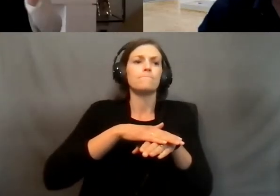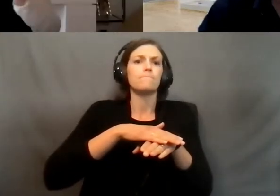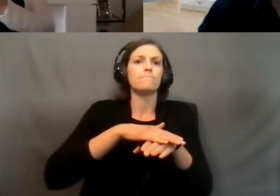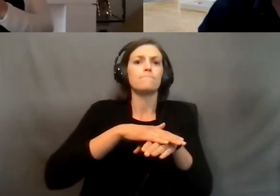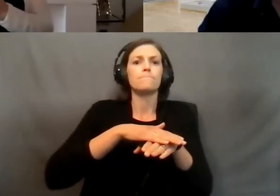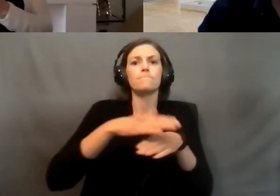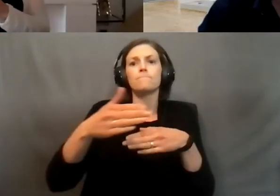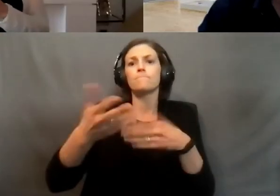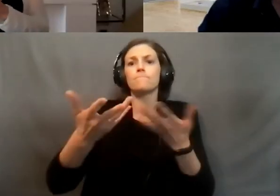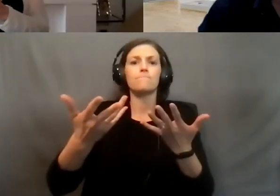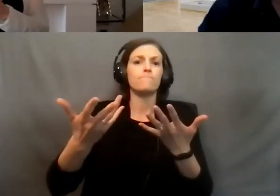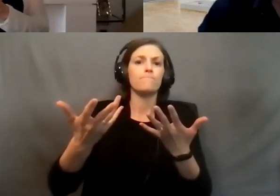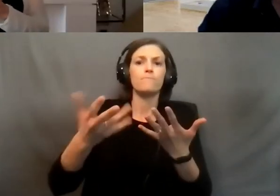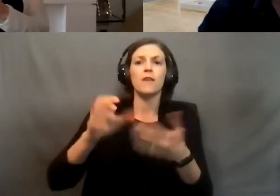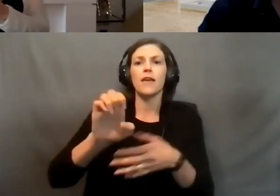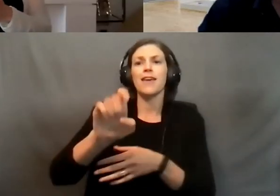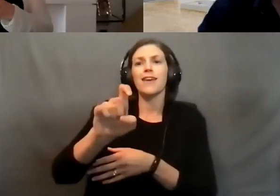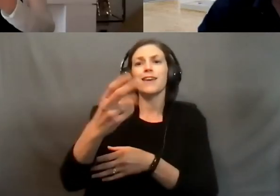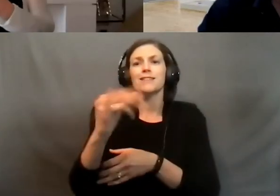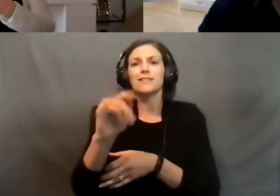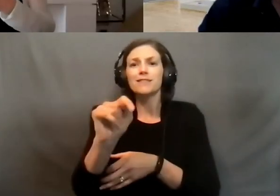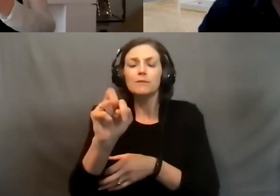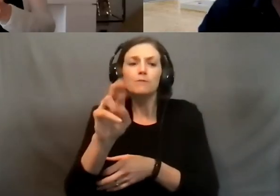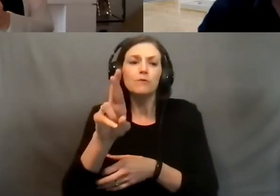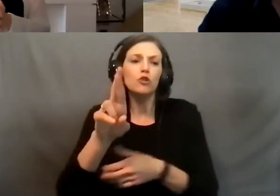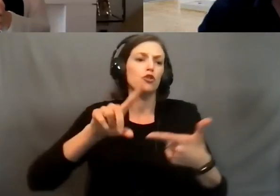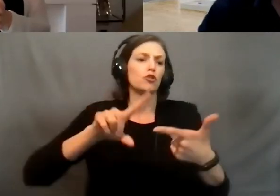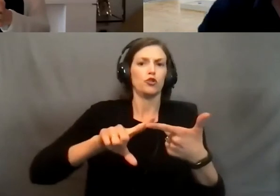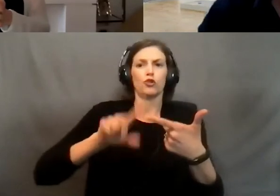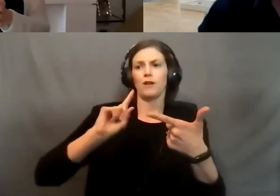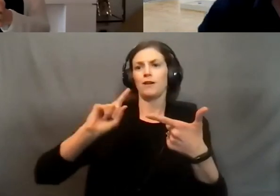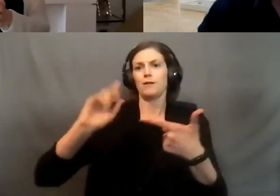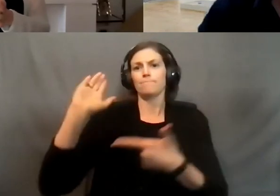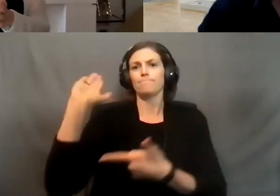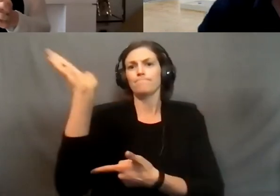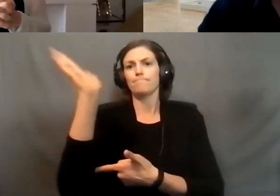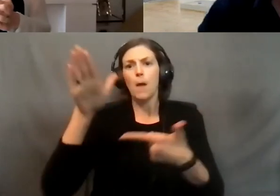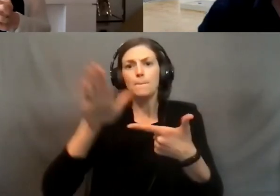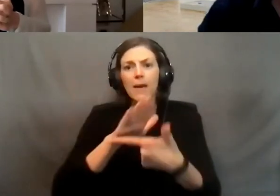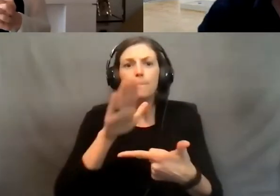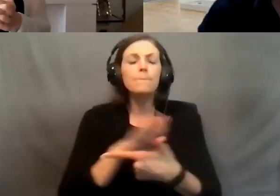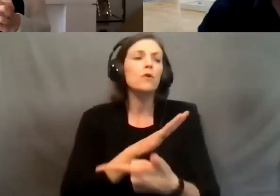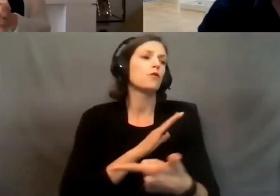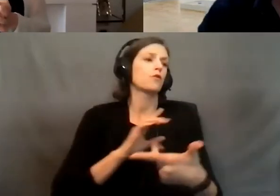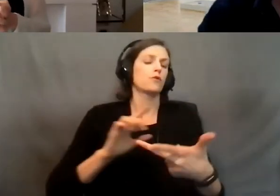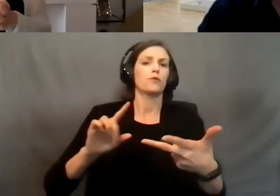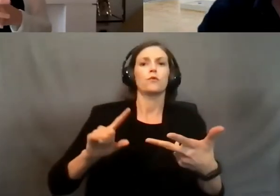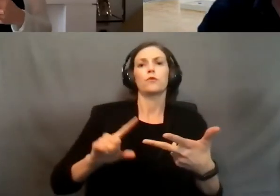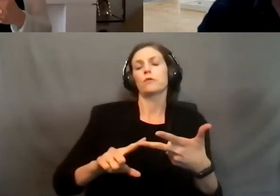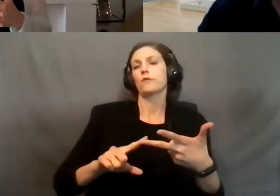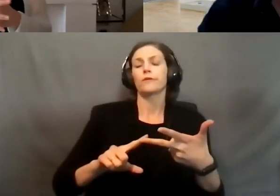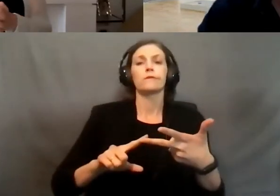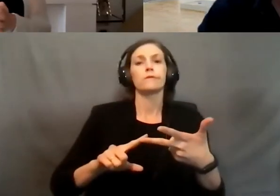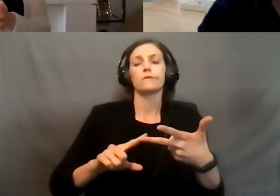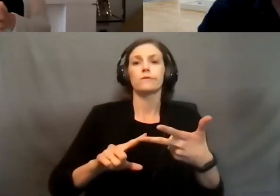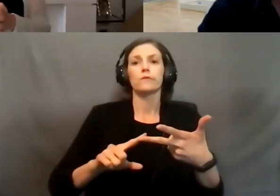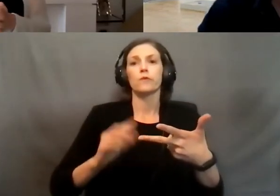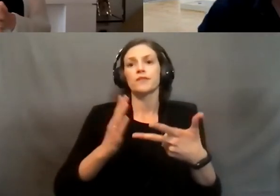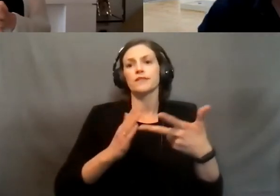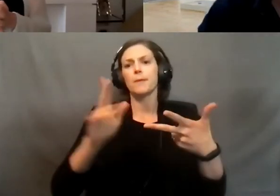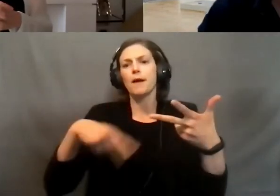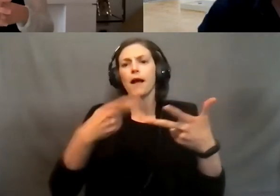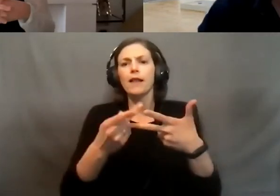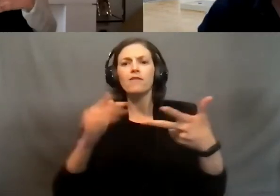exhibitor, whether you are giving a paper or whether you are doing some form of invited